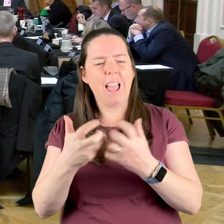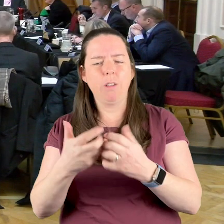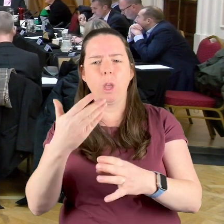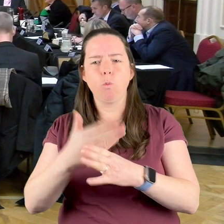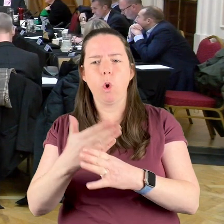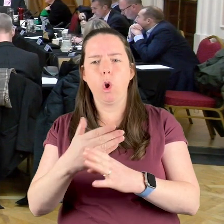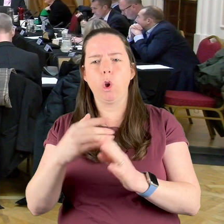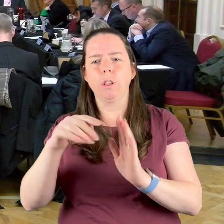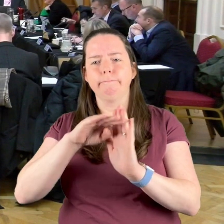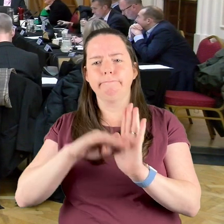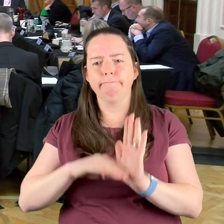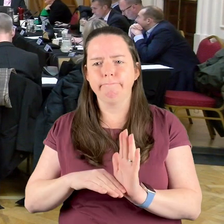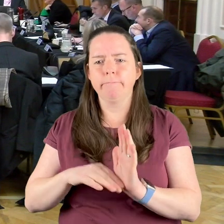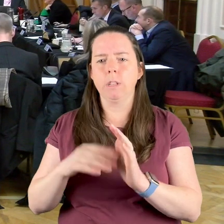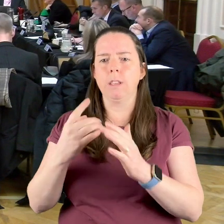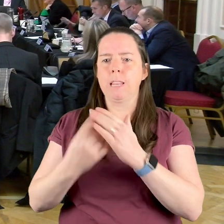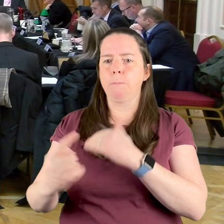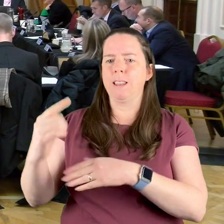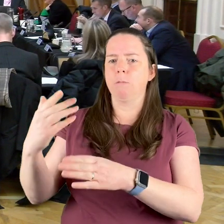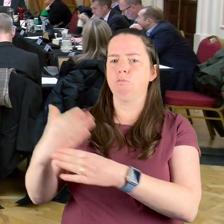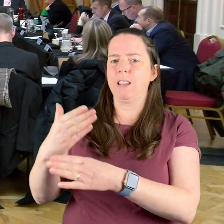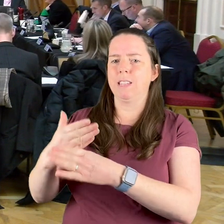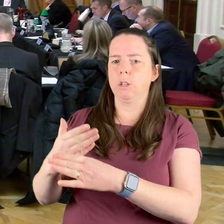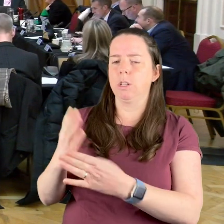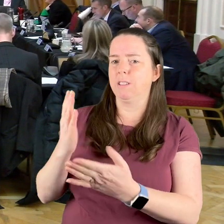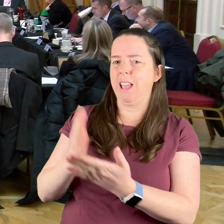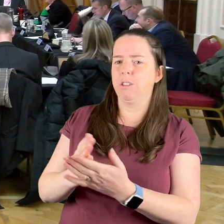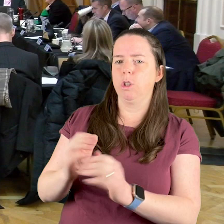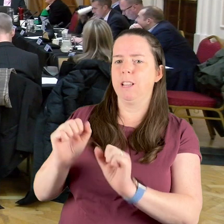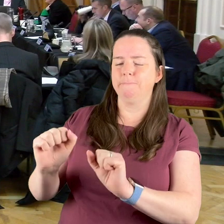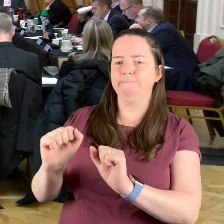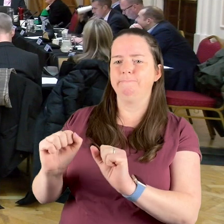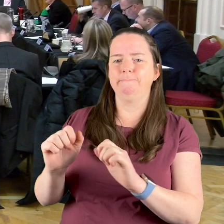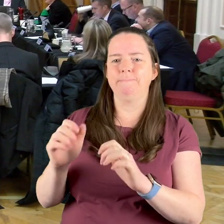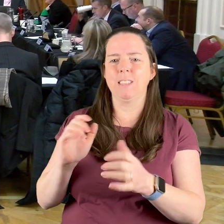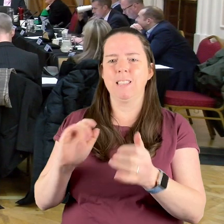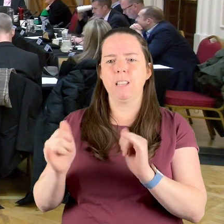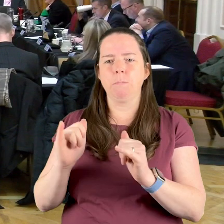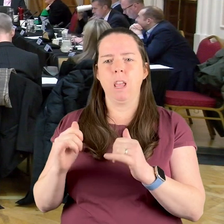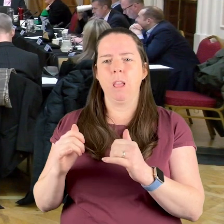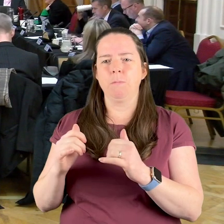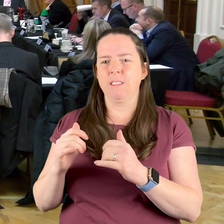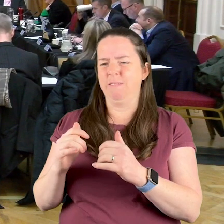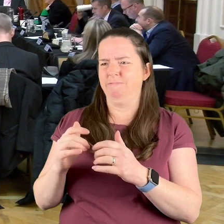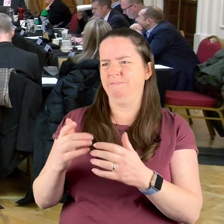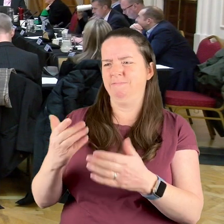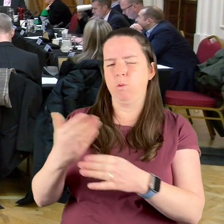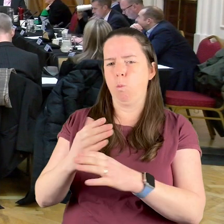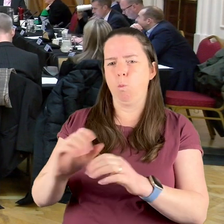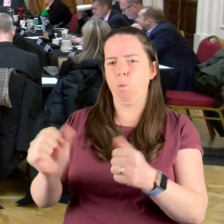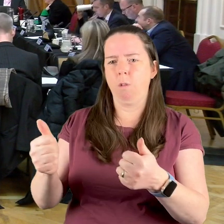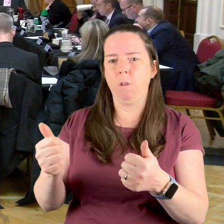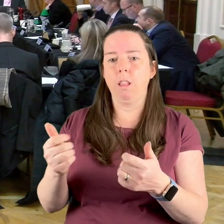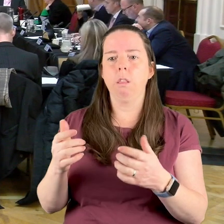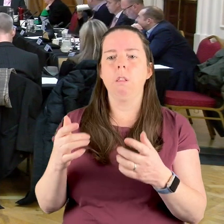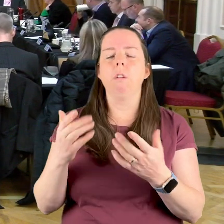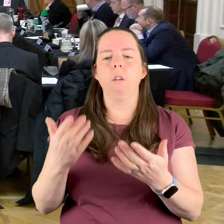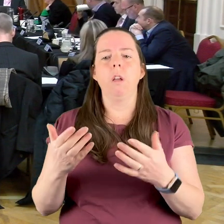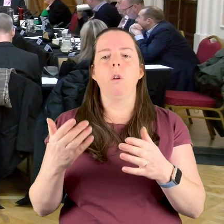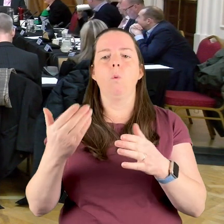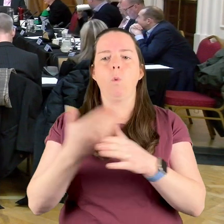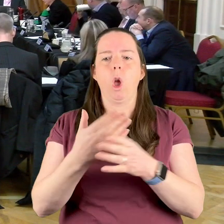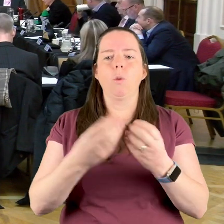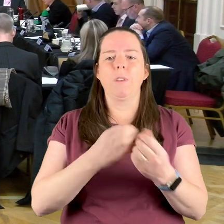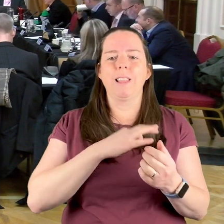being sort of independent practitioners, actually, it sometimes doesn't make a good bedfellow, therefore working with